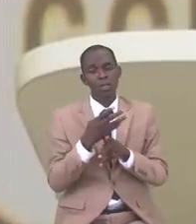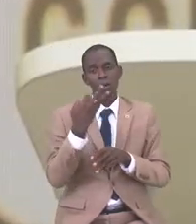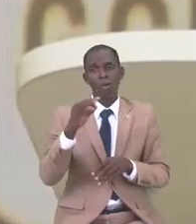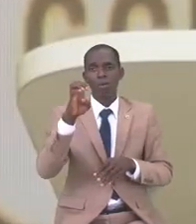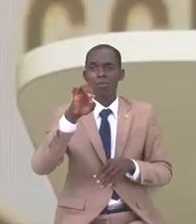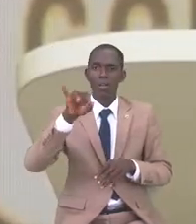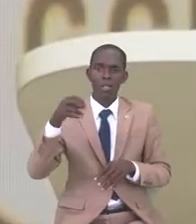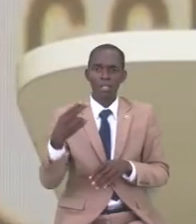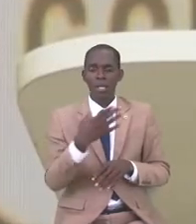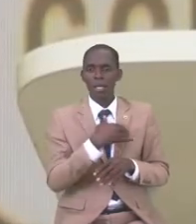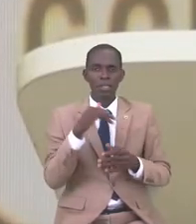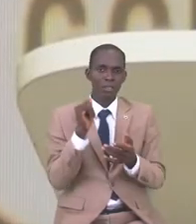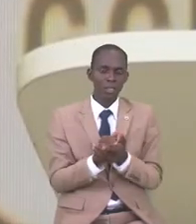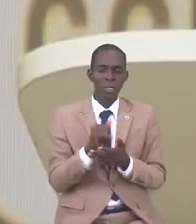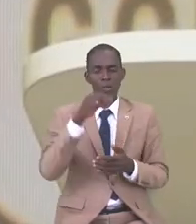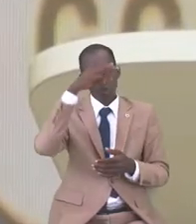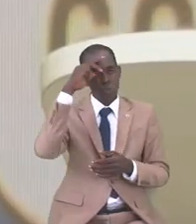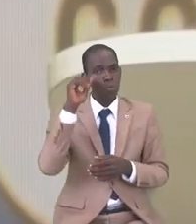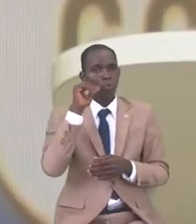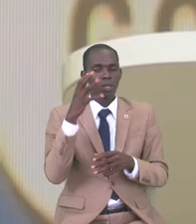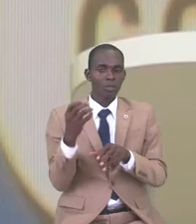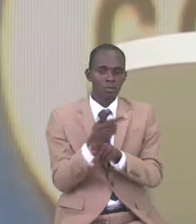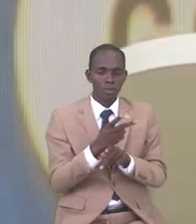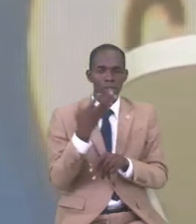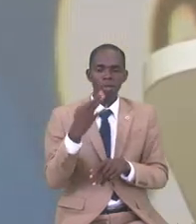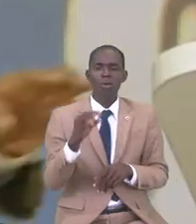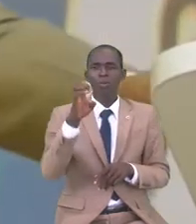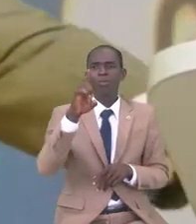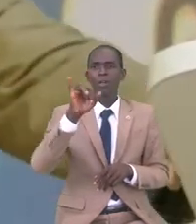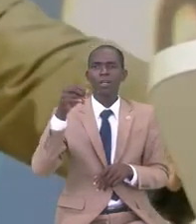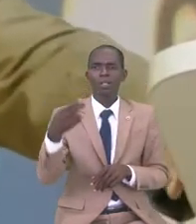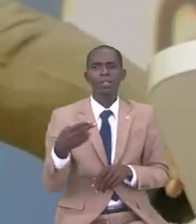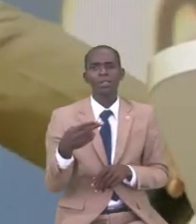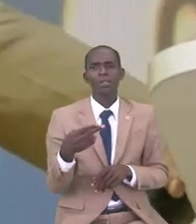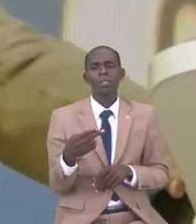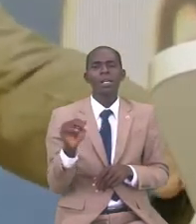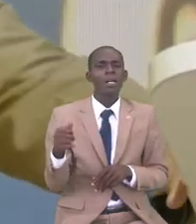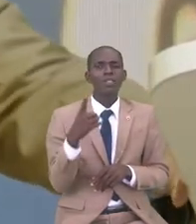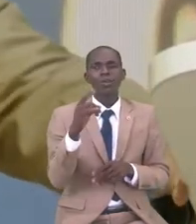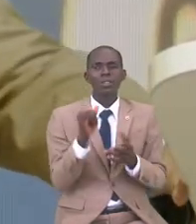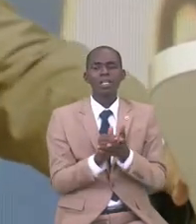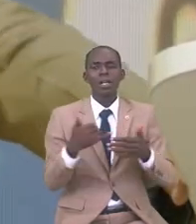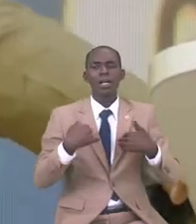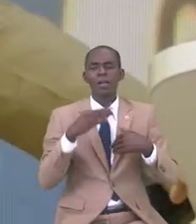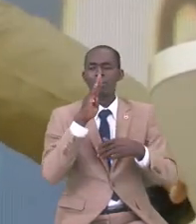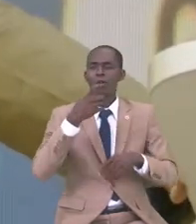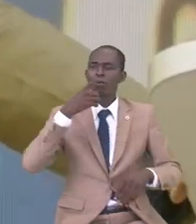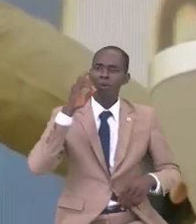she obeyed and took care of Elijah, whoever has been commanded to take care of